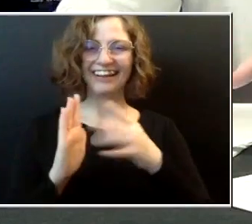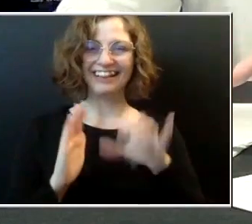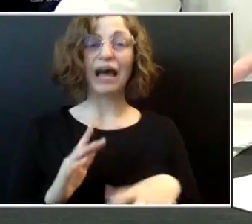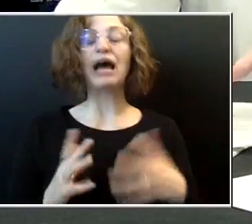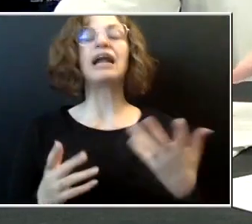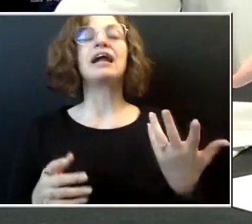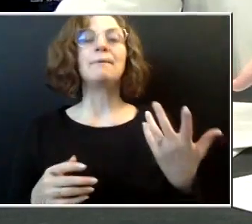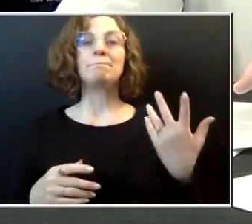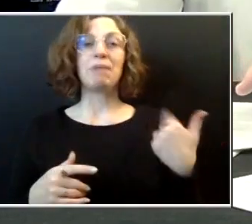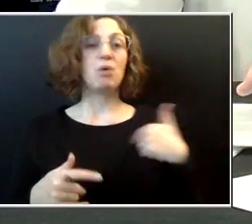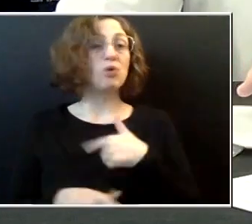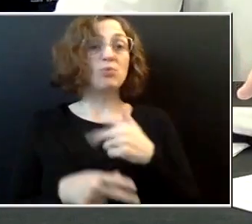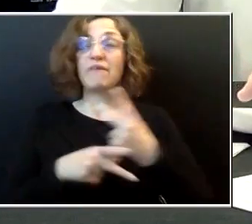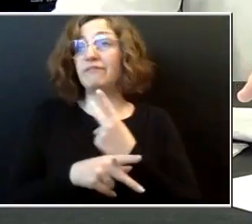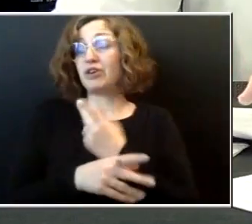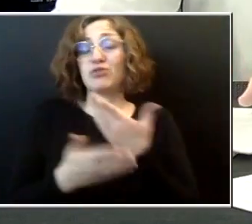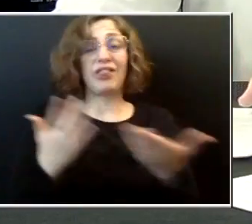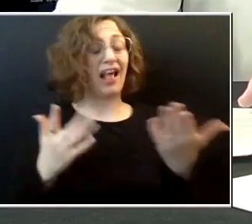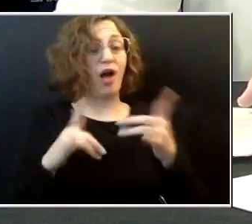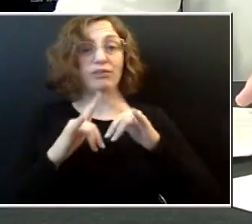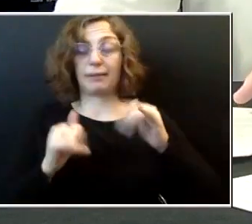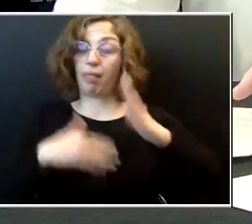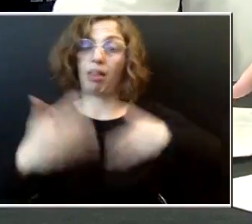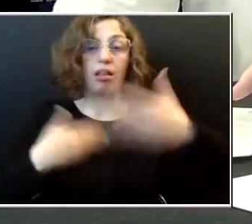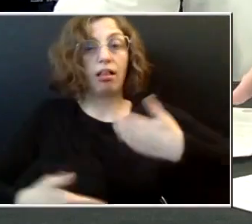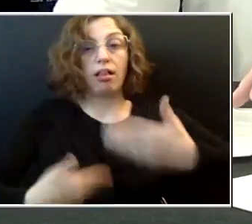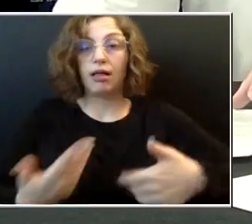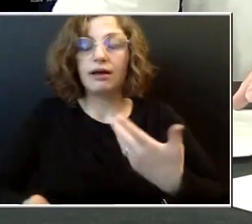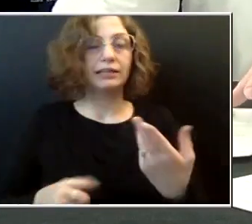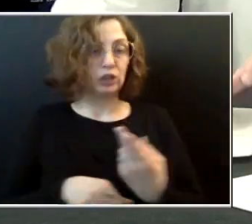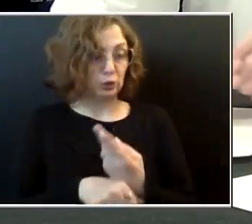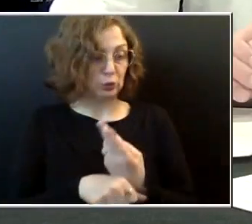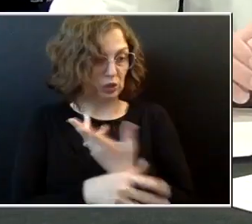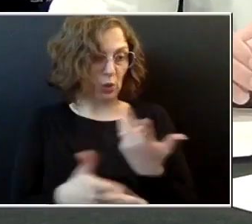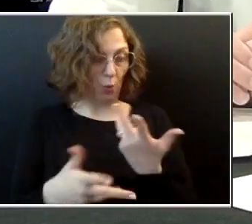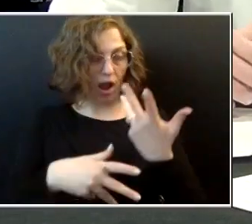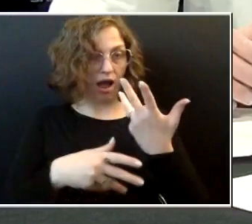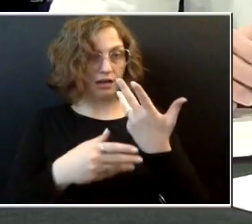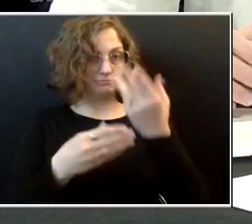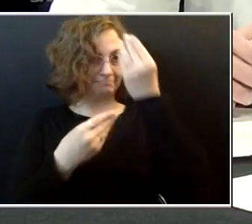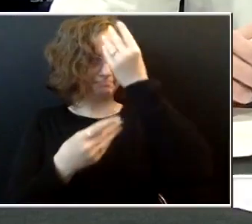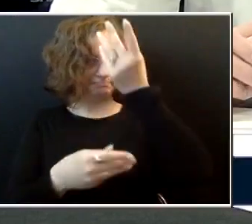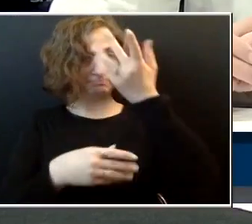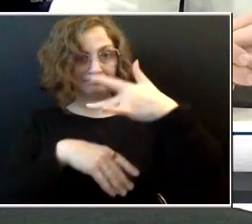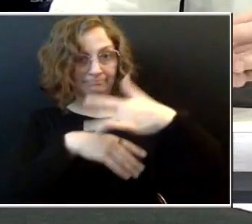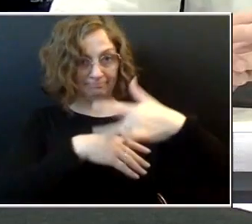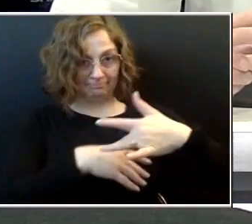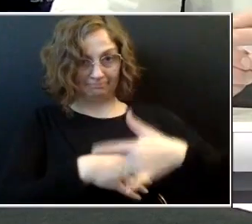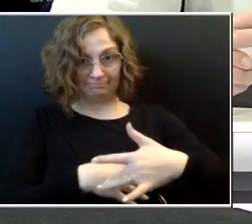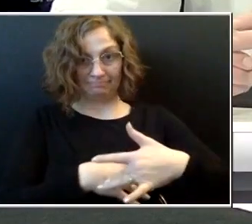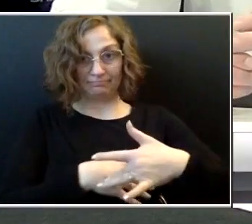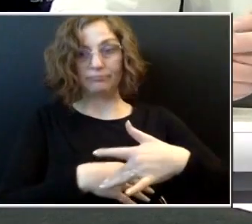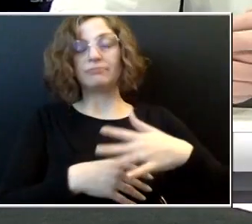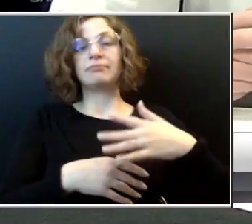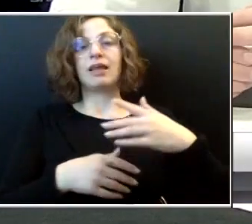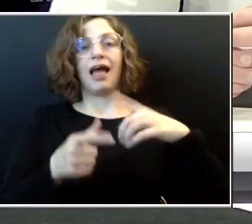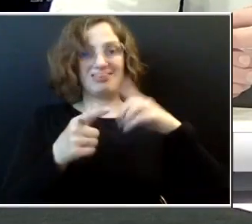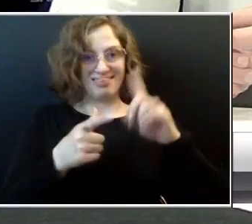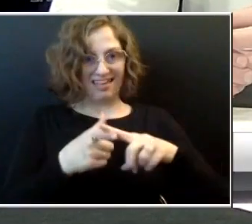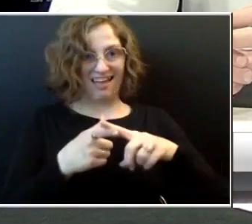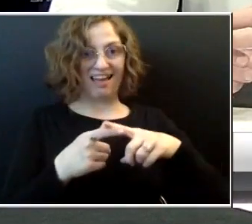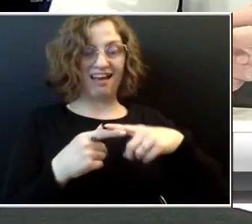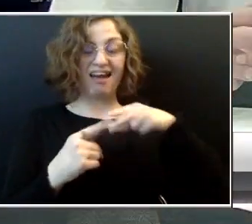it and acting on the best available data. And then we had stopped wearing ties because we thought ties could spread